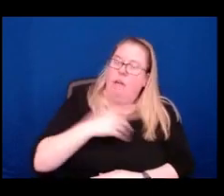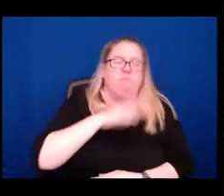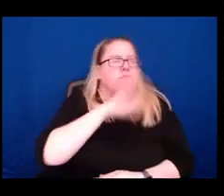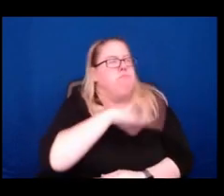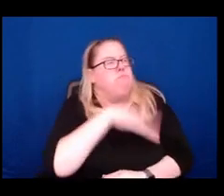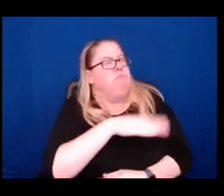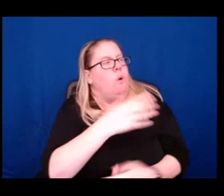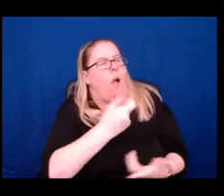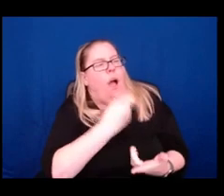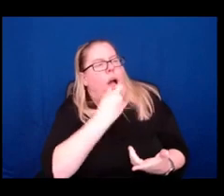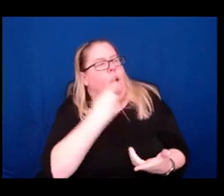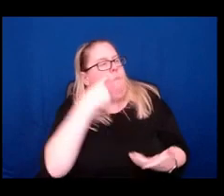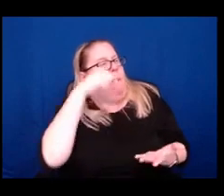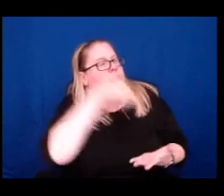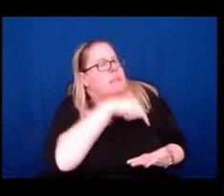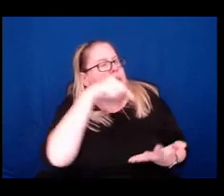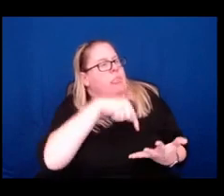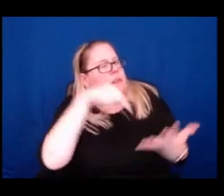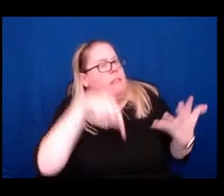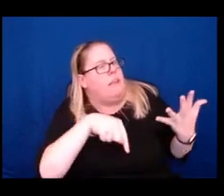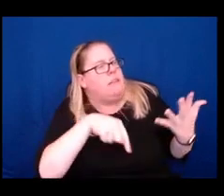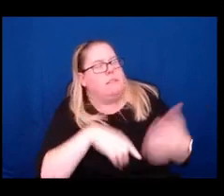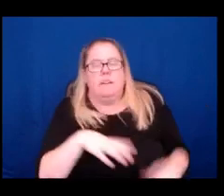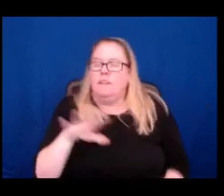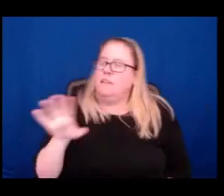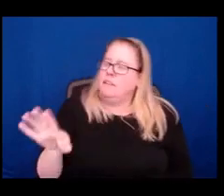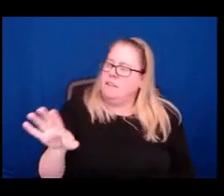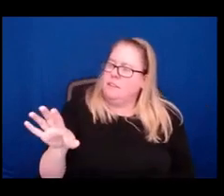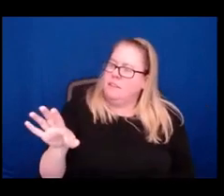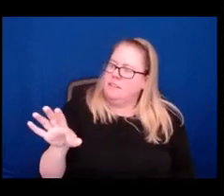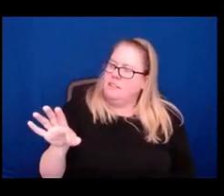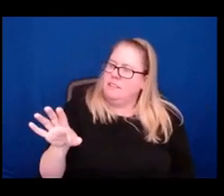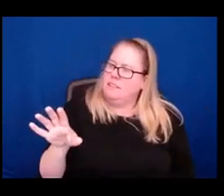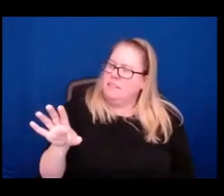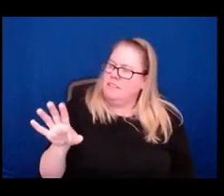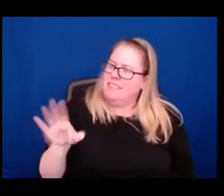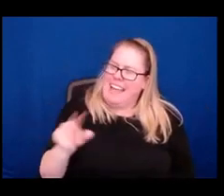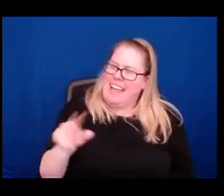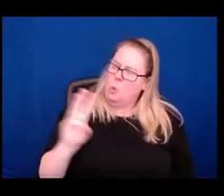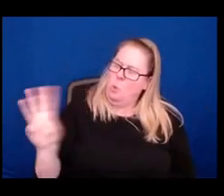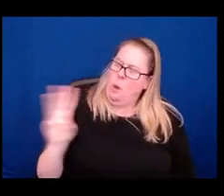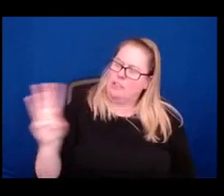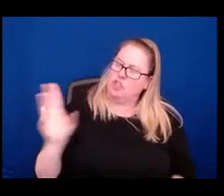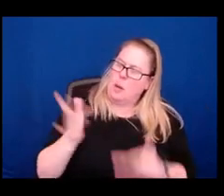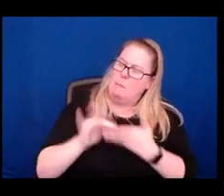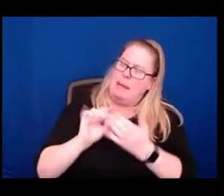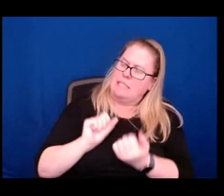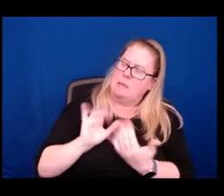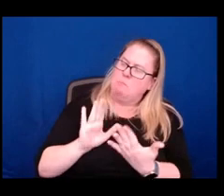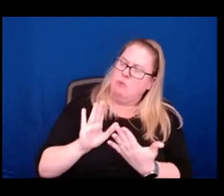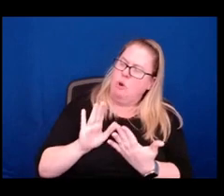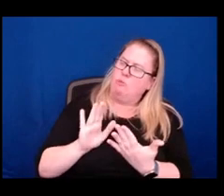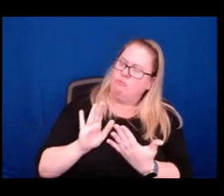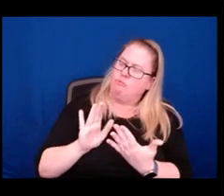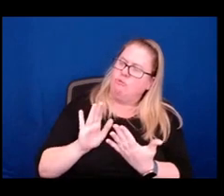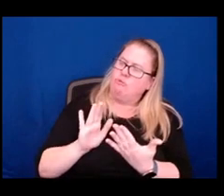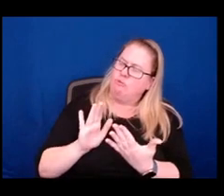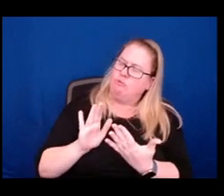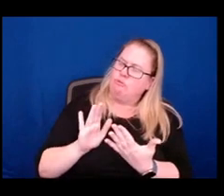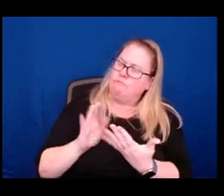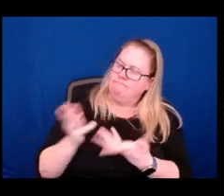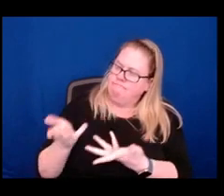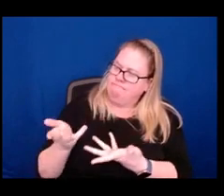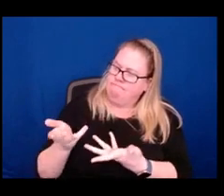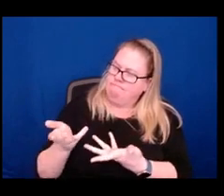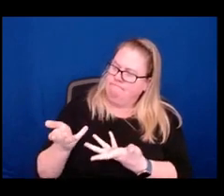I take for this or that? And I'm thinking, you know, that's a Western approach to the whole person.